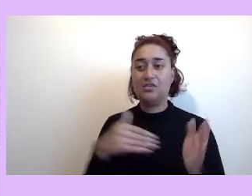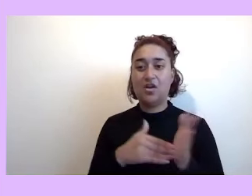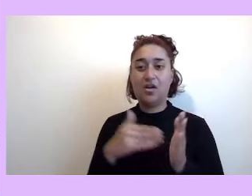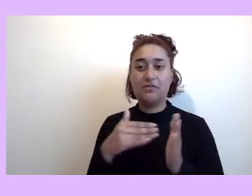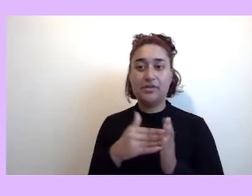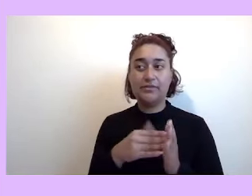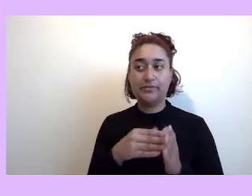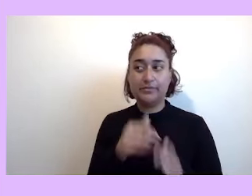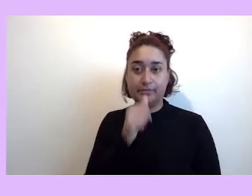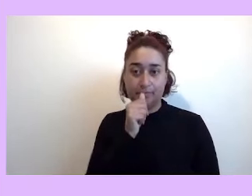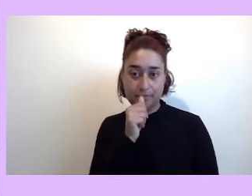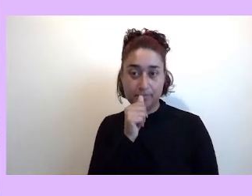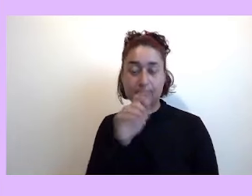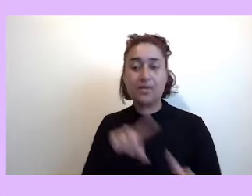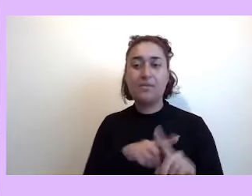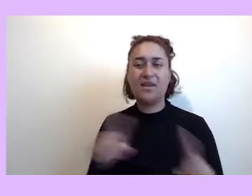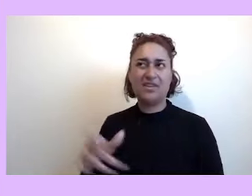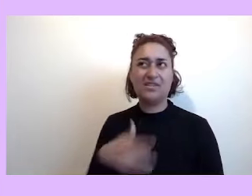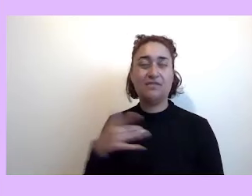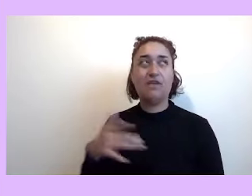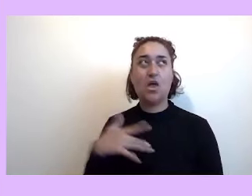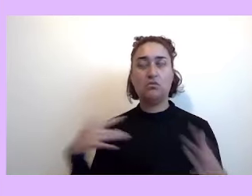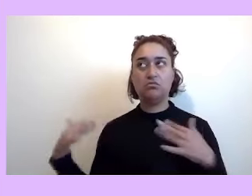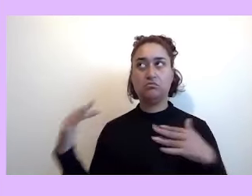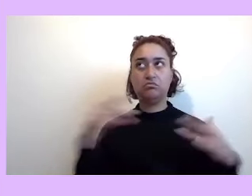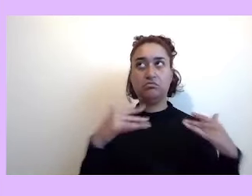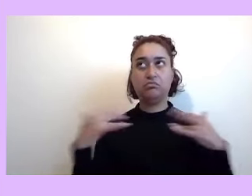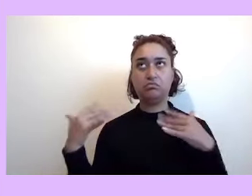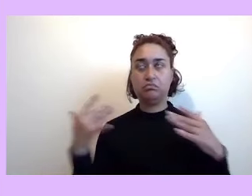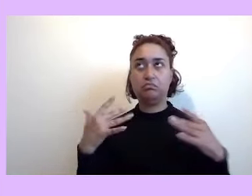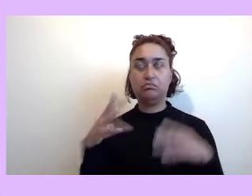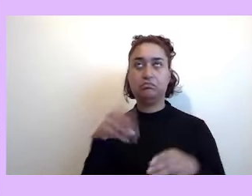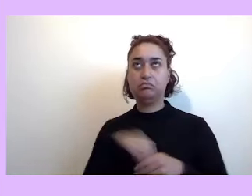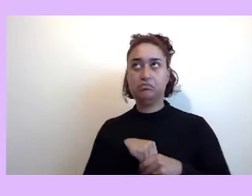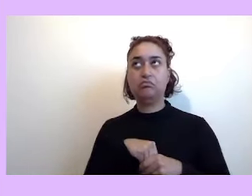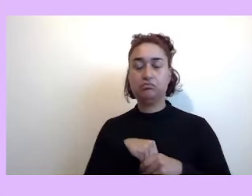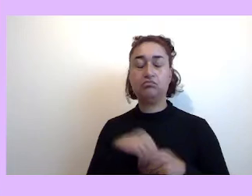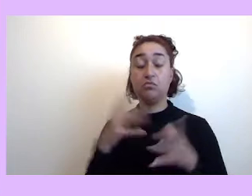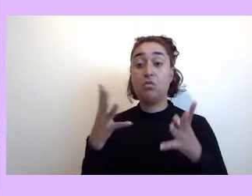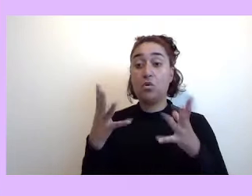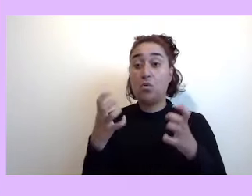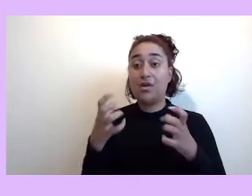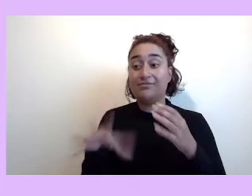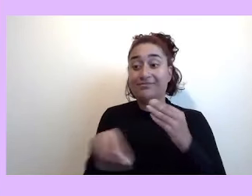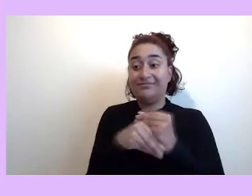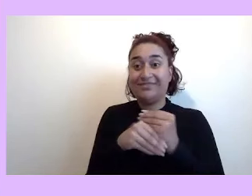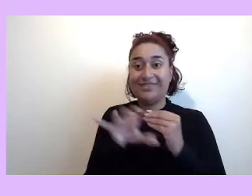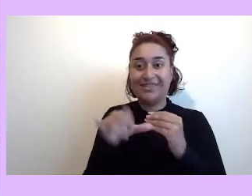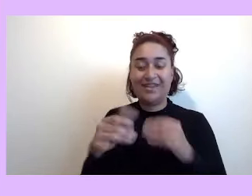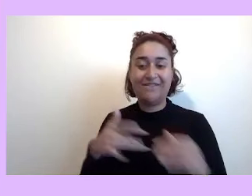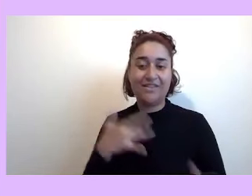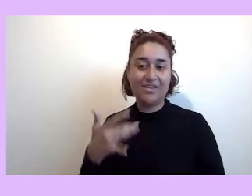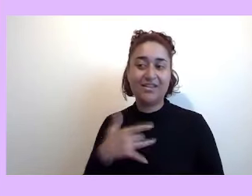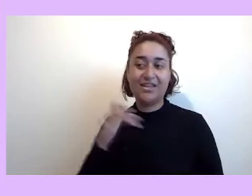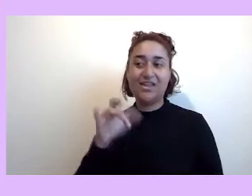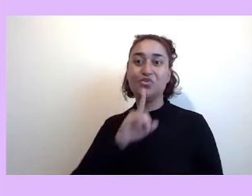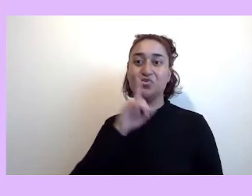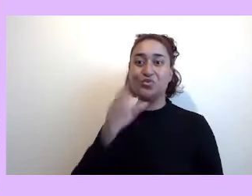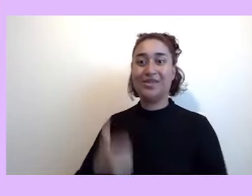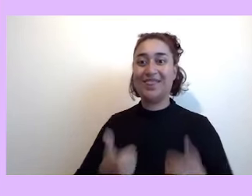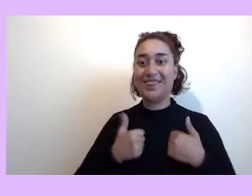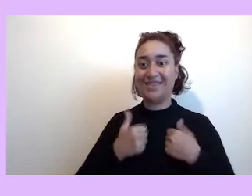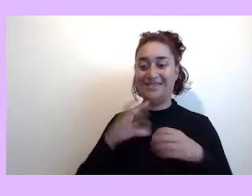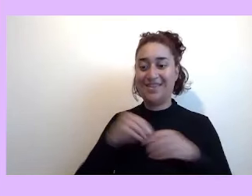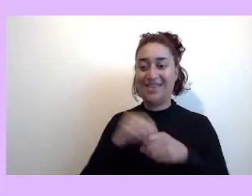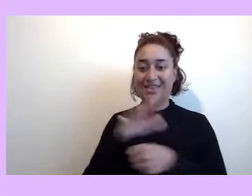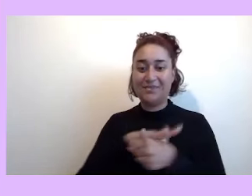but it is certainly felt. And we want to capitalize on that feeling, because that is truly living in that space of